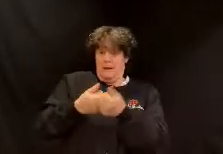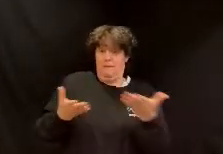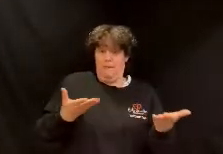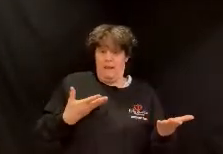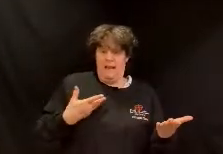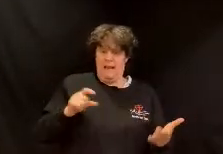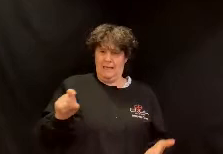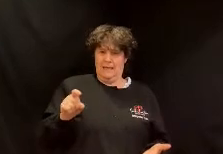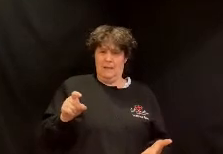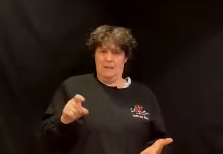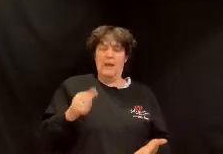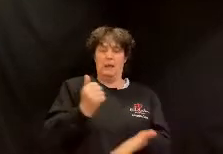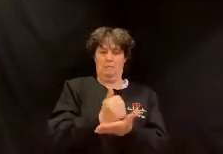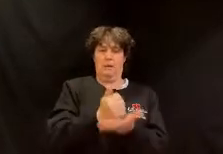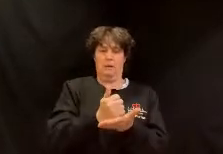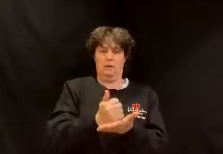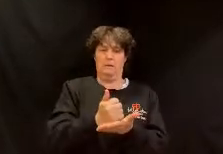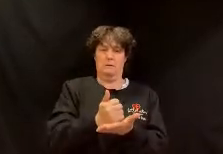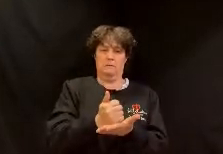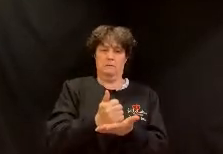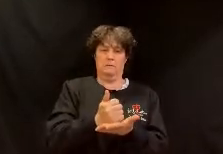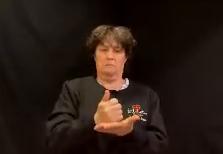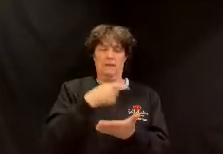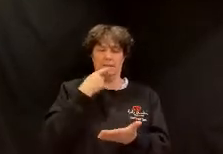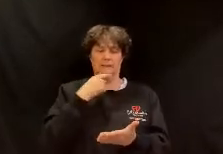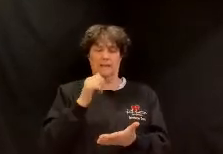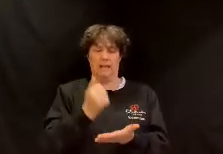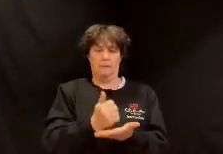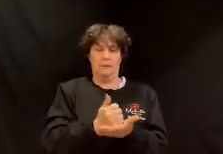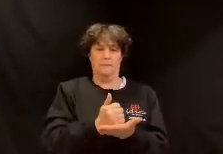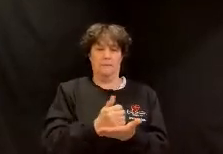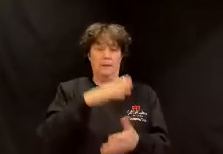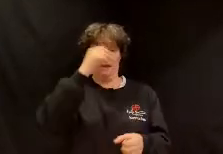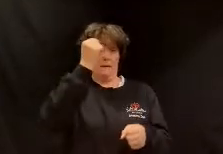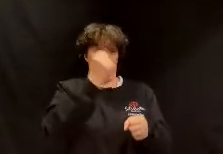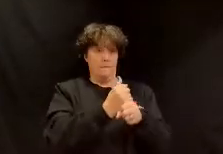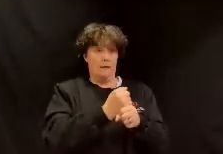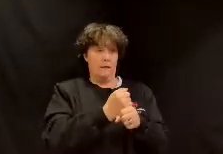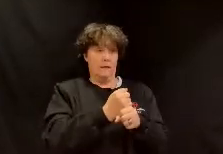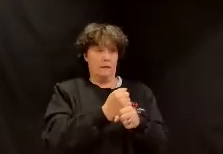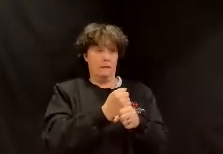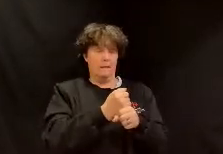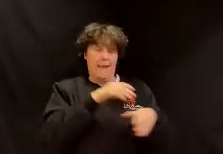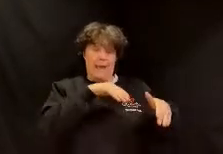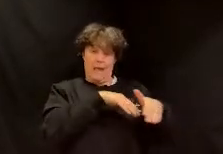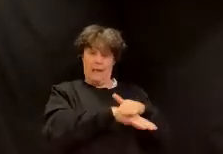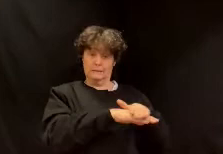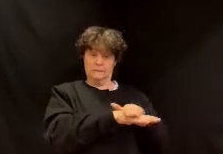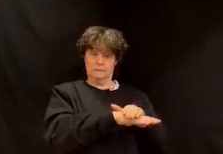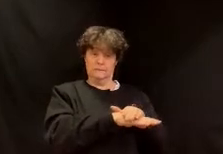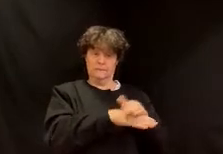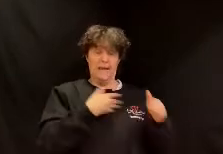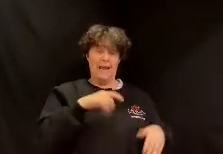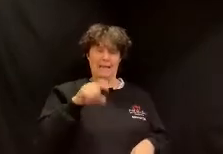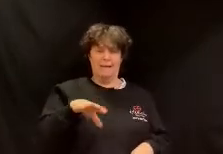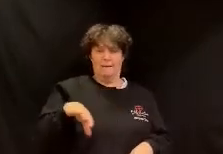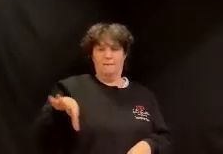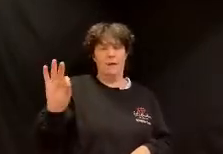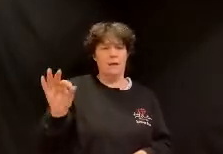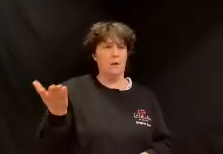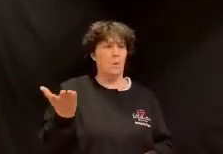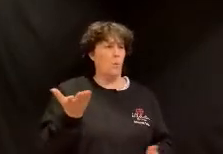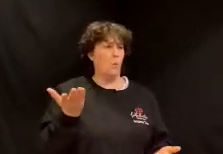that? Right? And faith is what's going to access it. I need to find out what's been